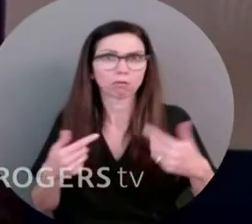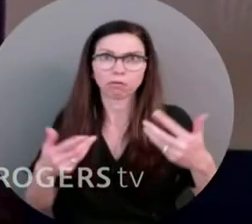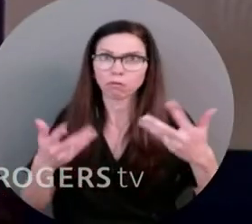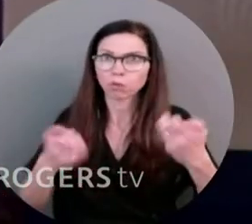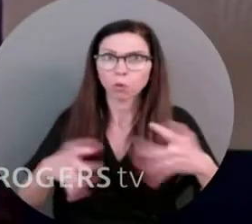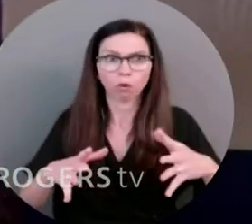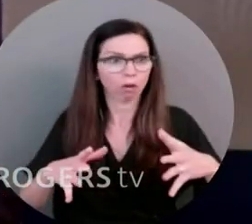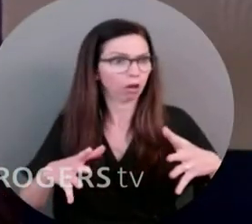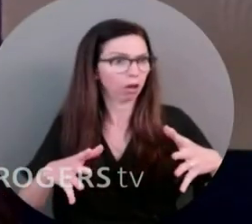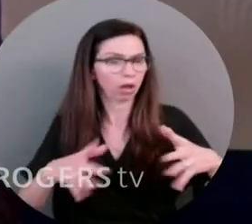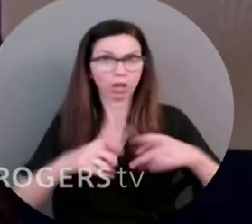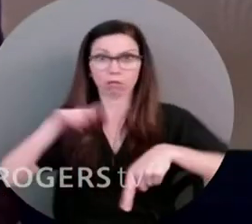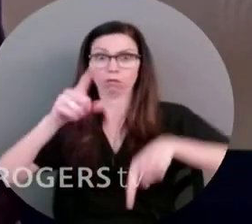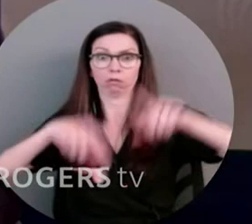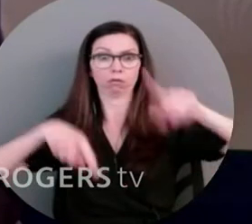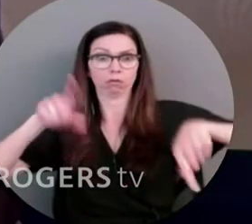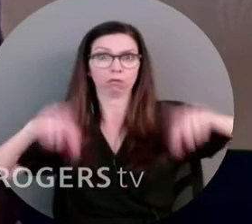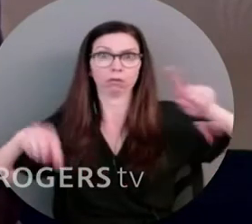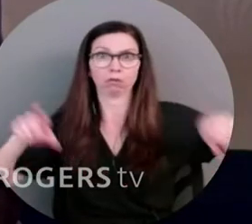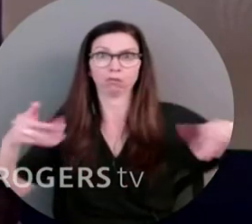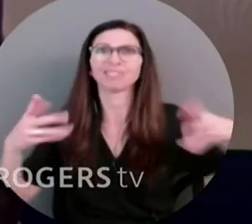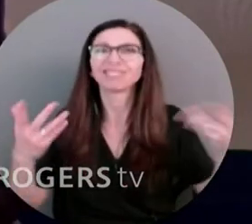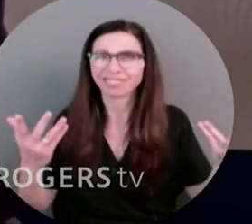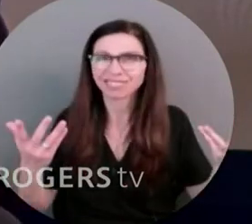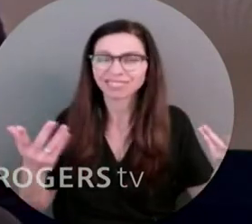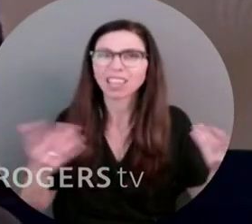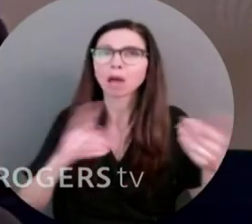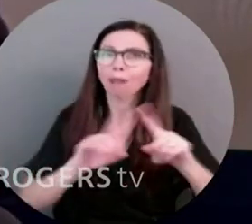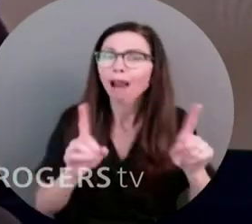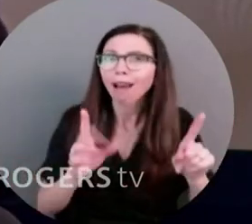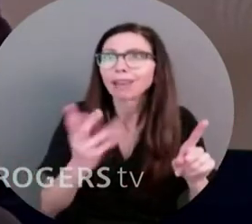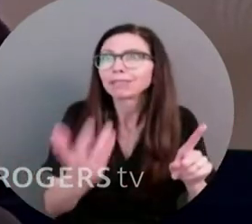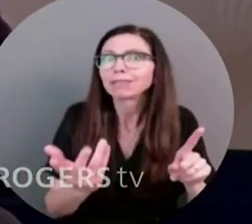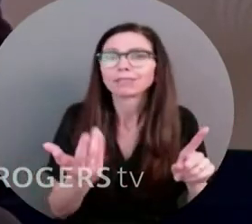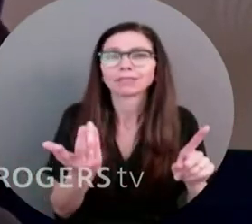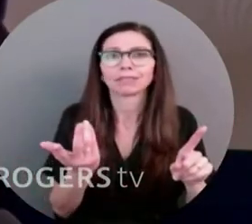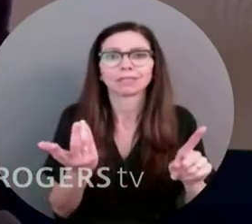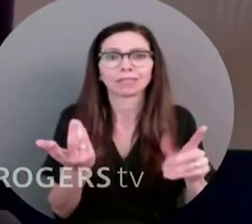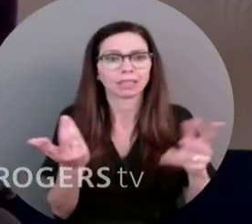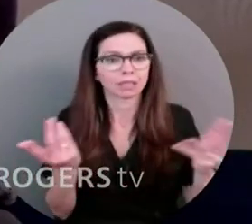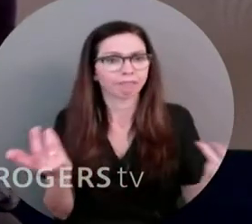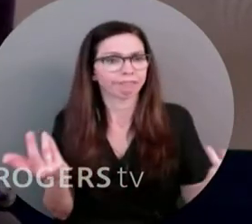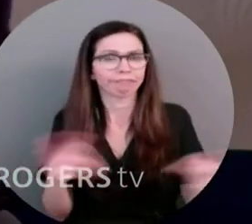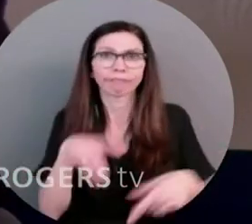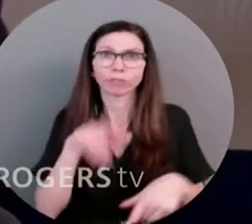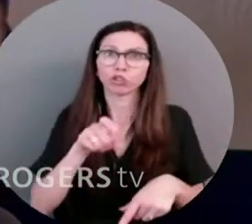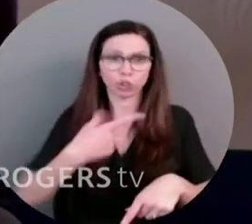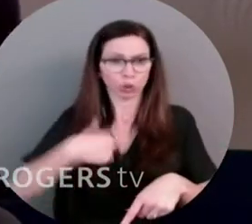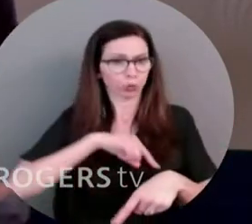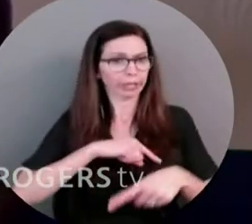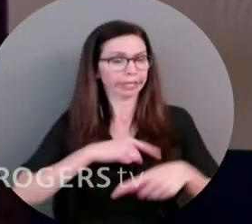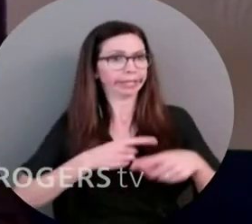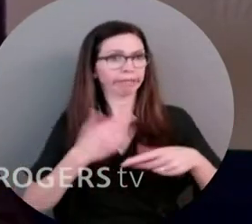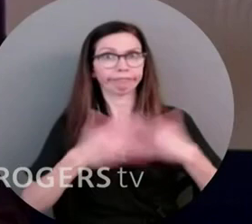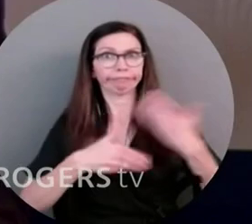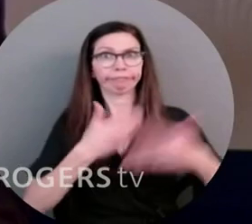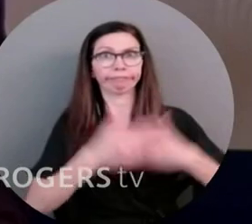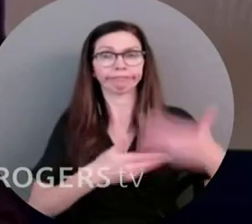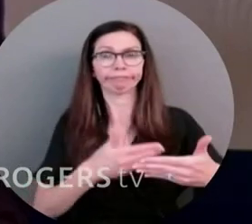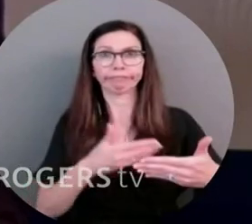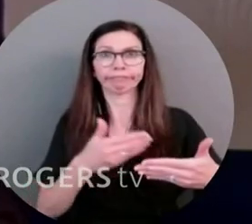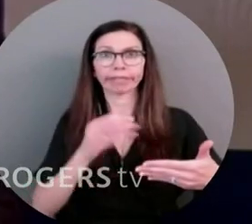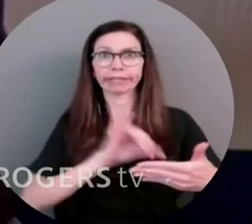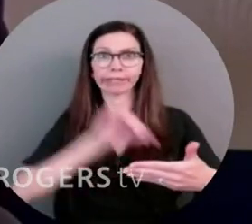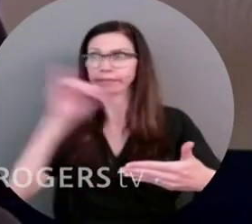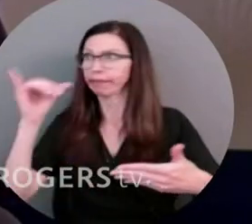of COVID-19. But at the same time, should we be judged on the same level as Northern Ontario, where there's, it's a world of difference in